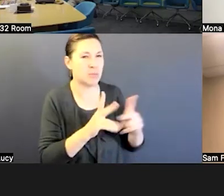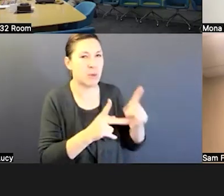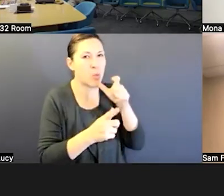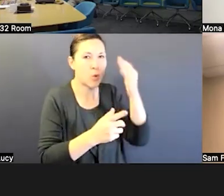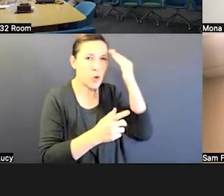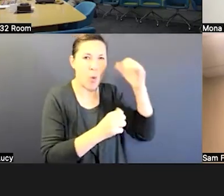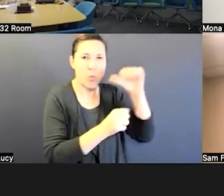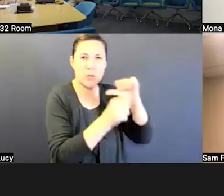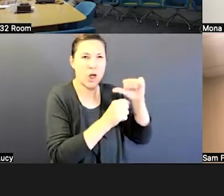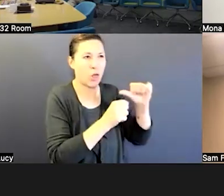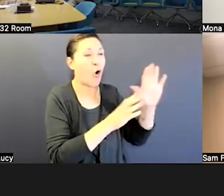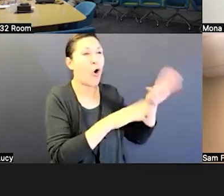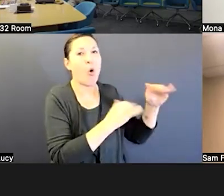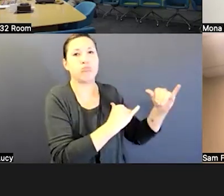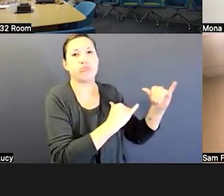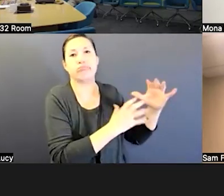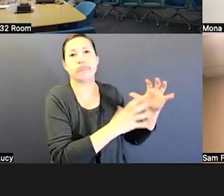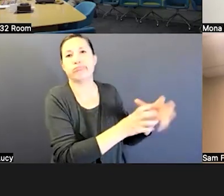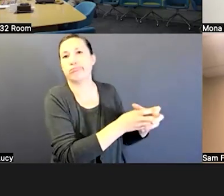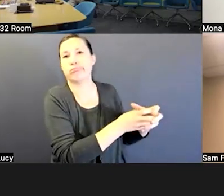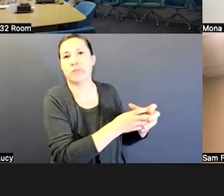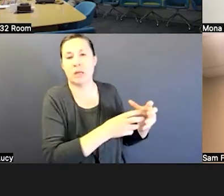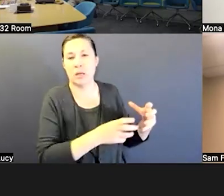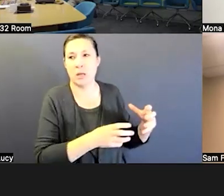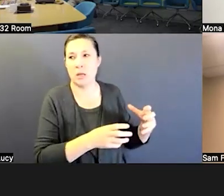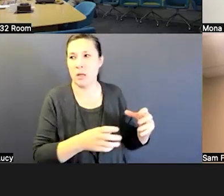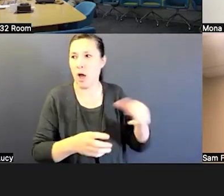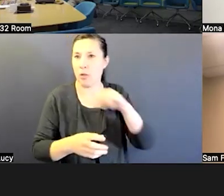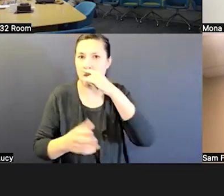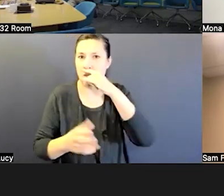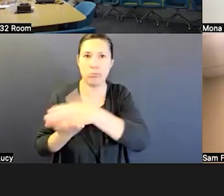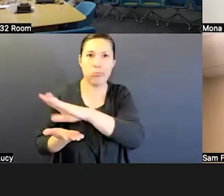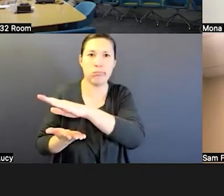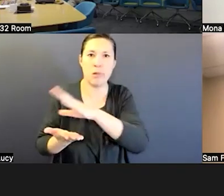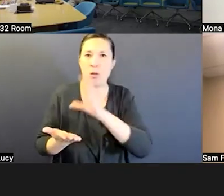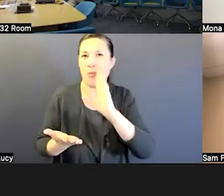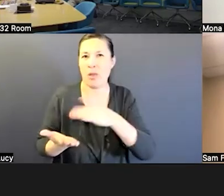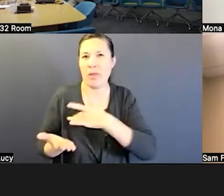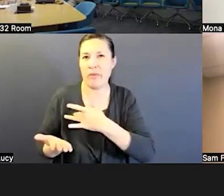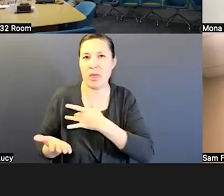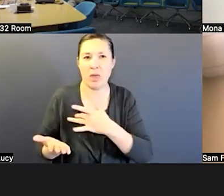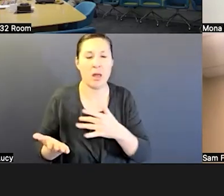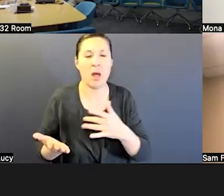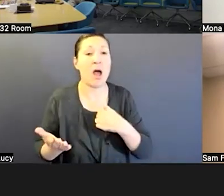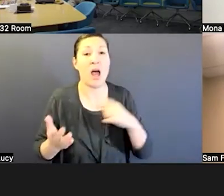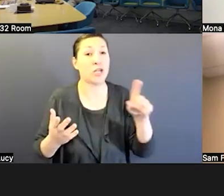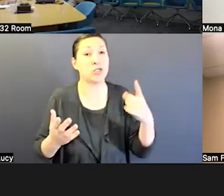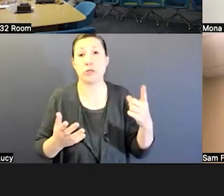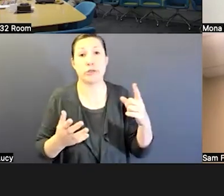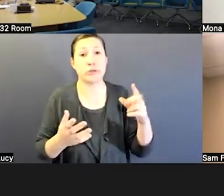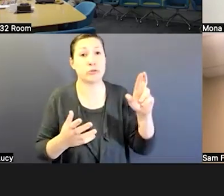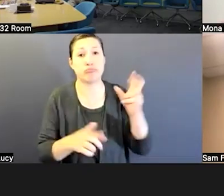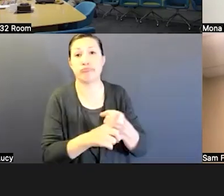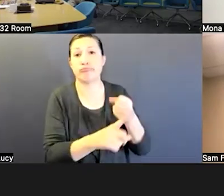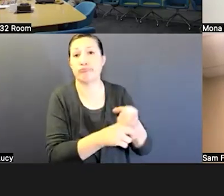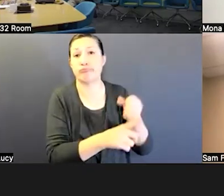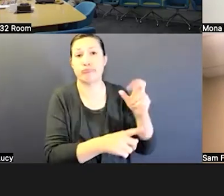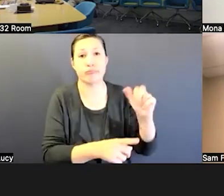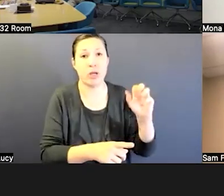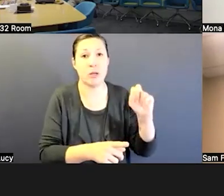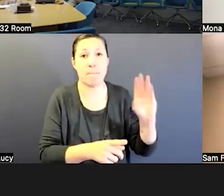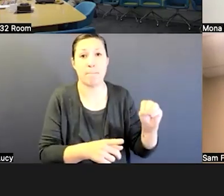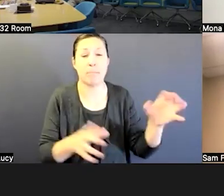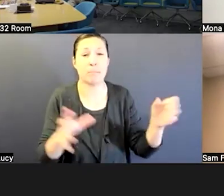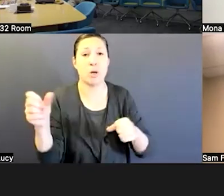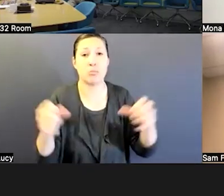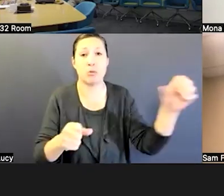students that are just, feel excluded. I randomly initially assign, and then I mindfully move